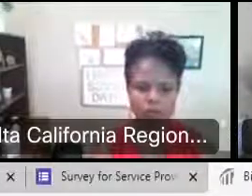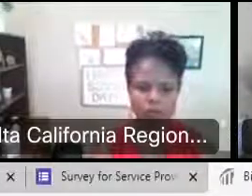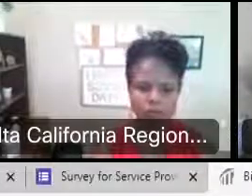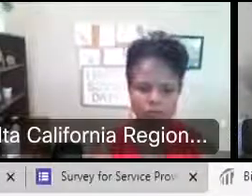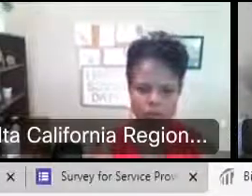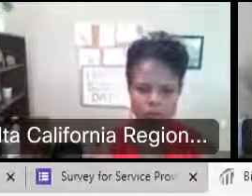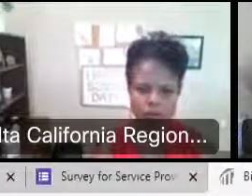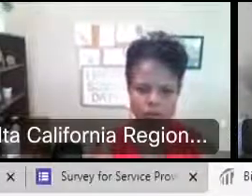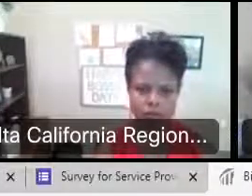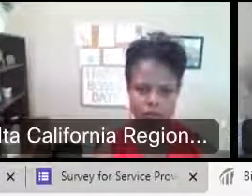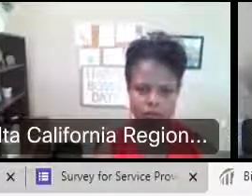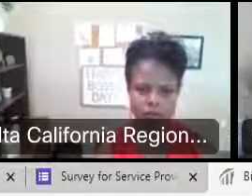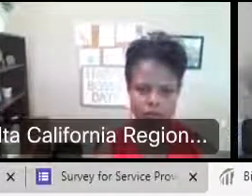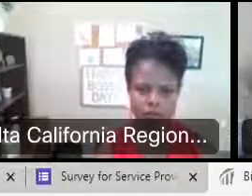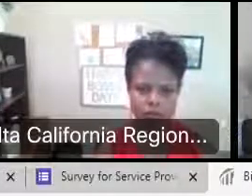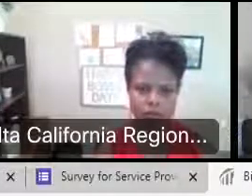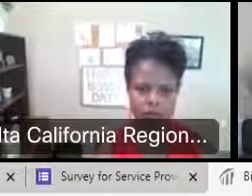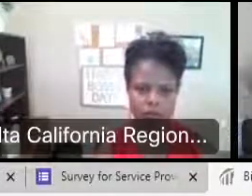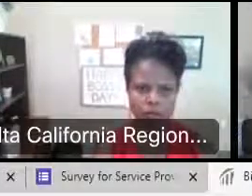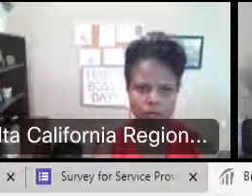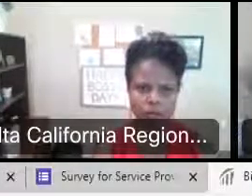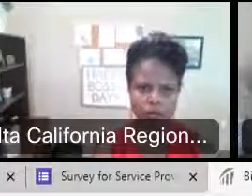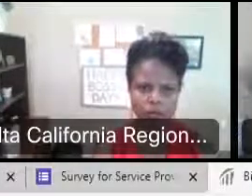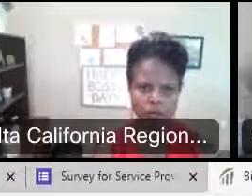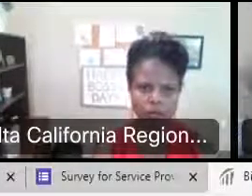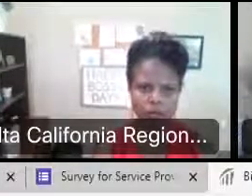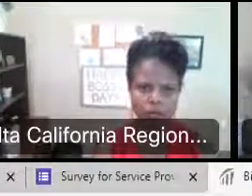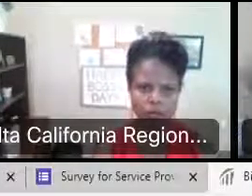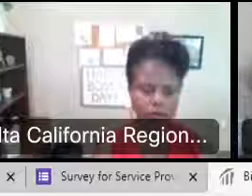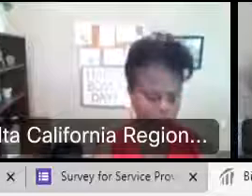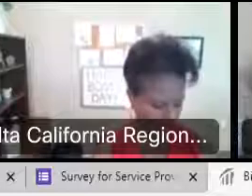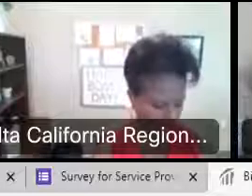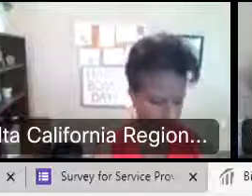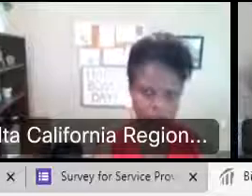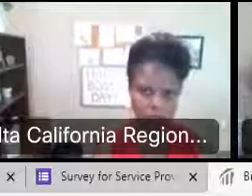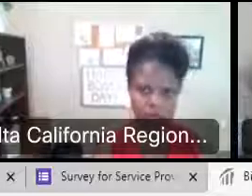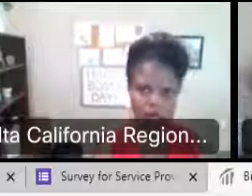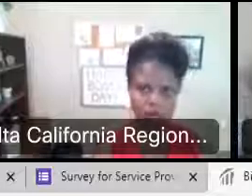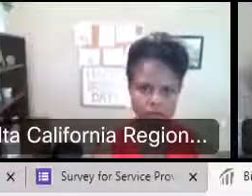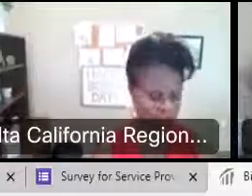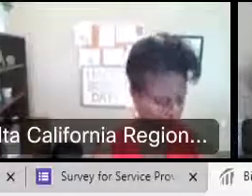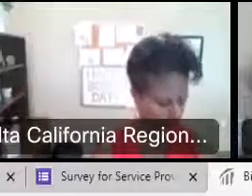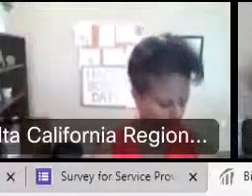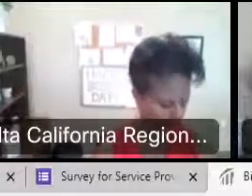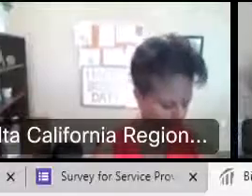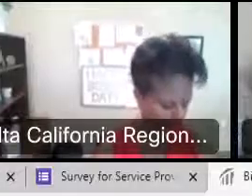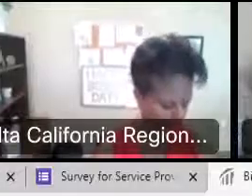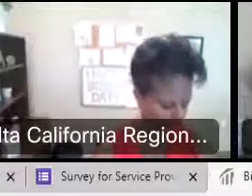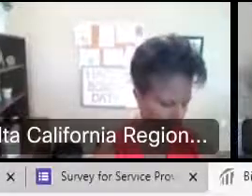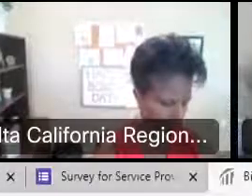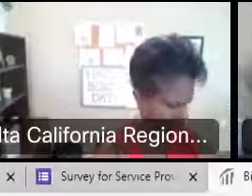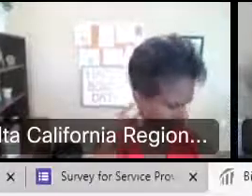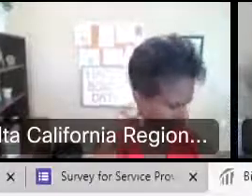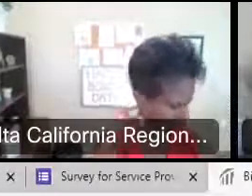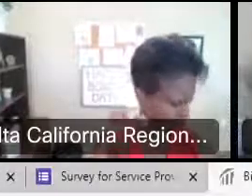area in the budget where it describes that the alternative services billing ends on December 31st